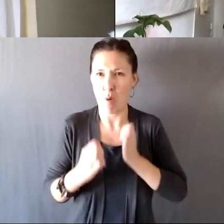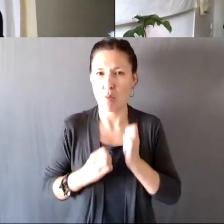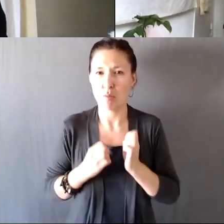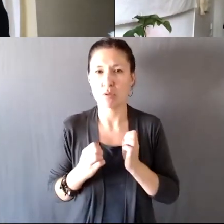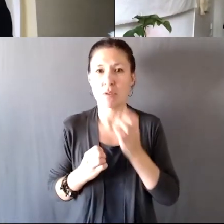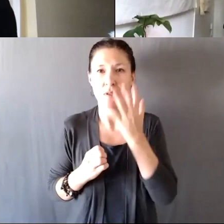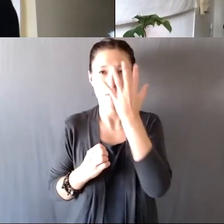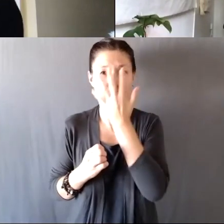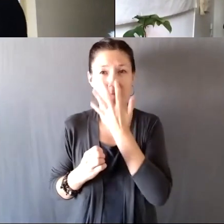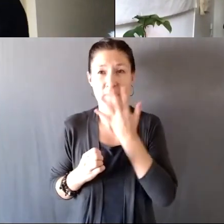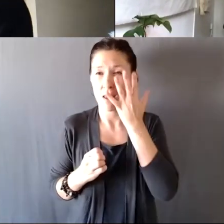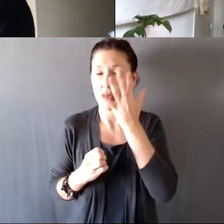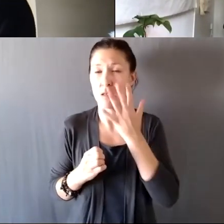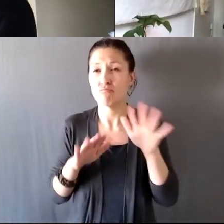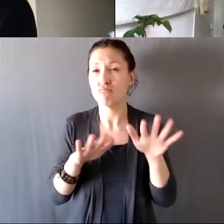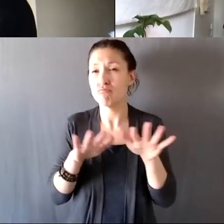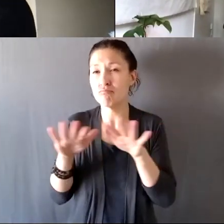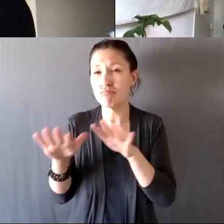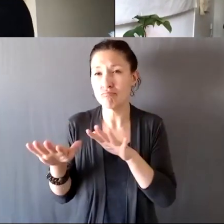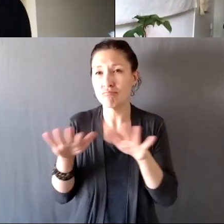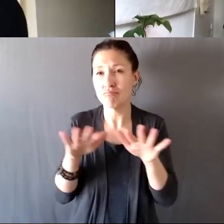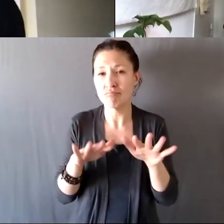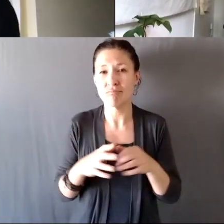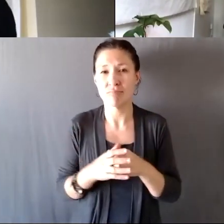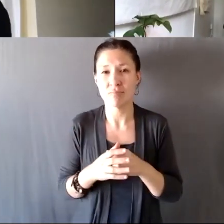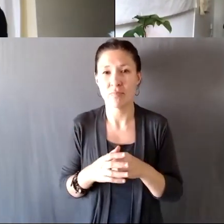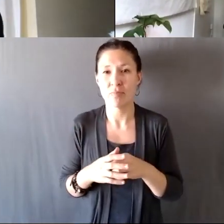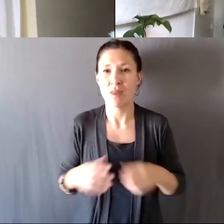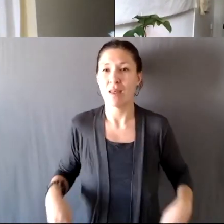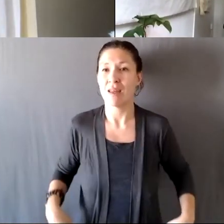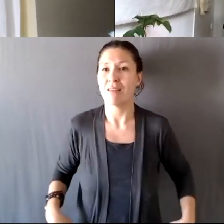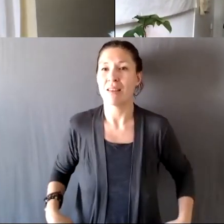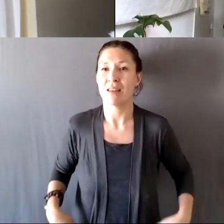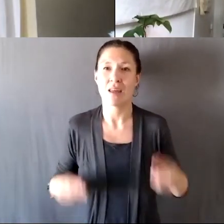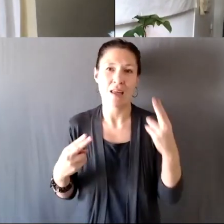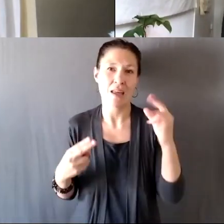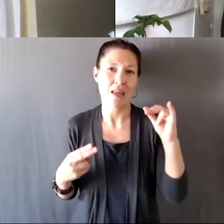face, you relax the hips.